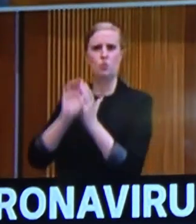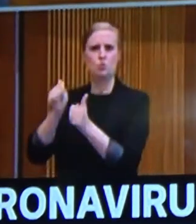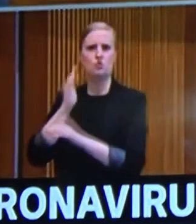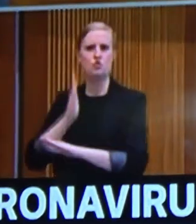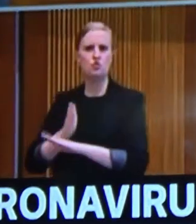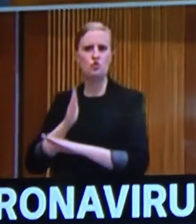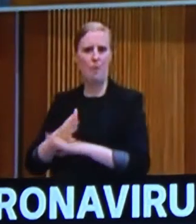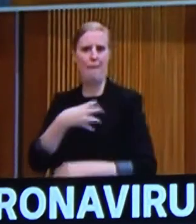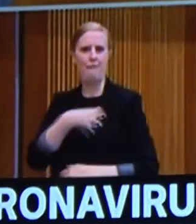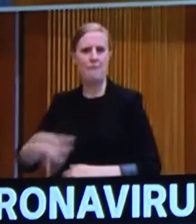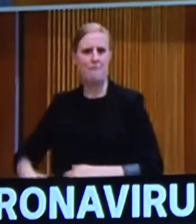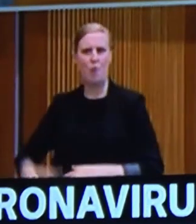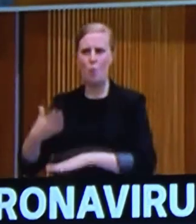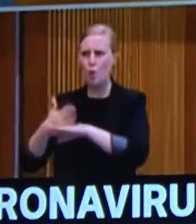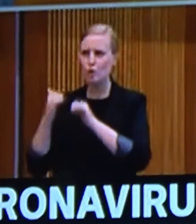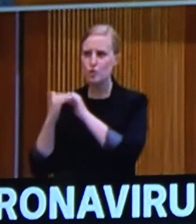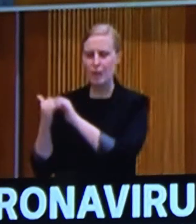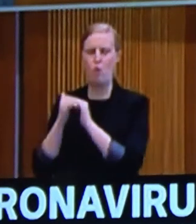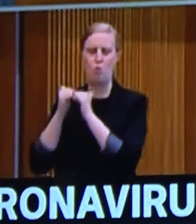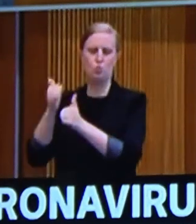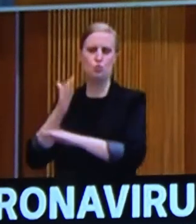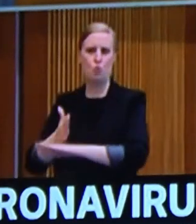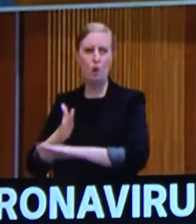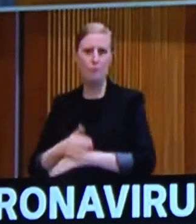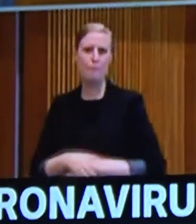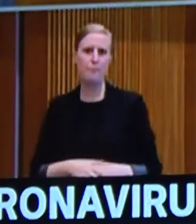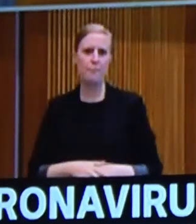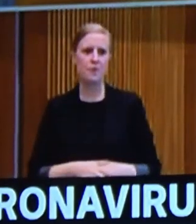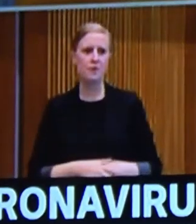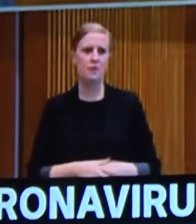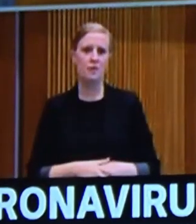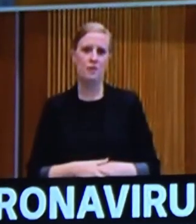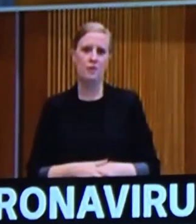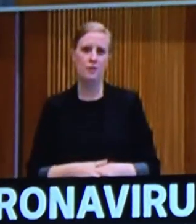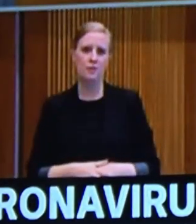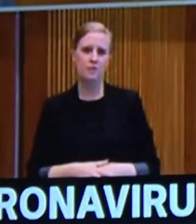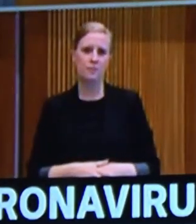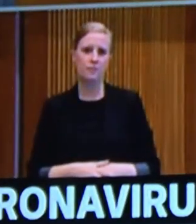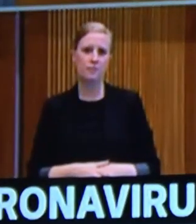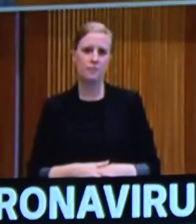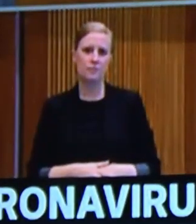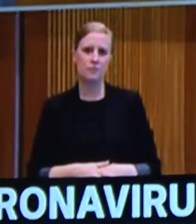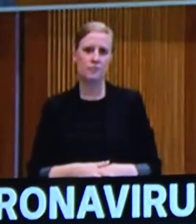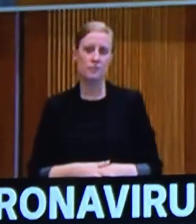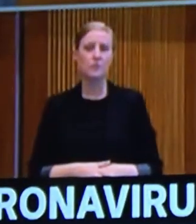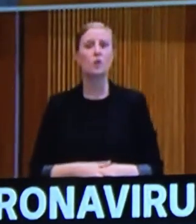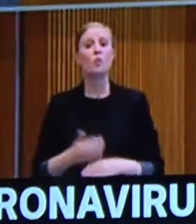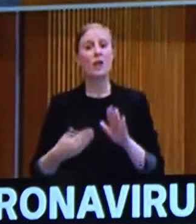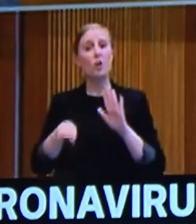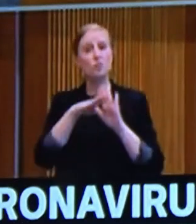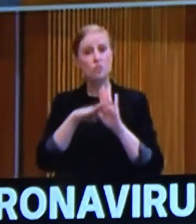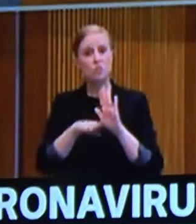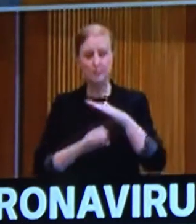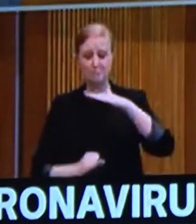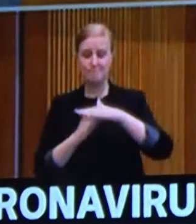standards? We've moved across the country to the two-person rule or the family